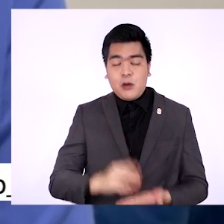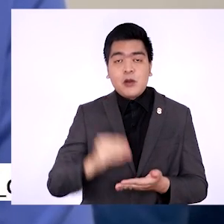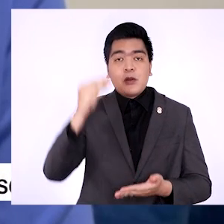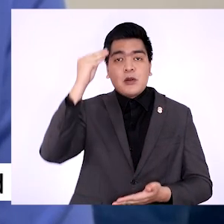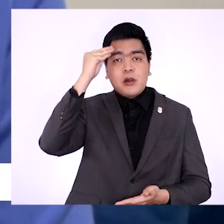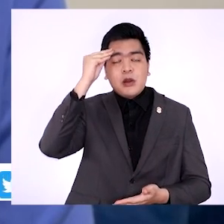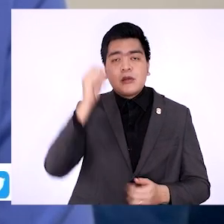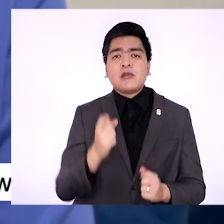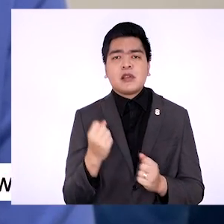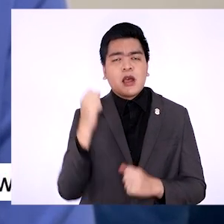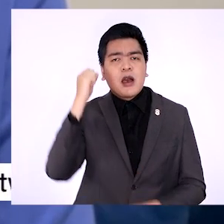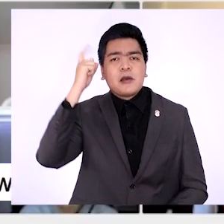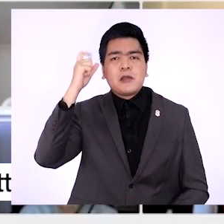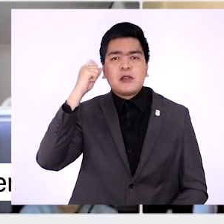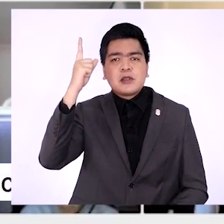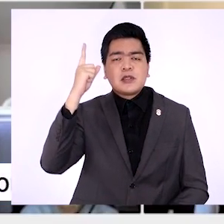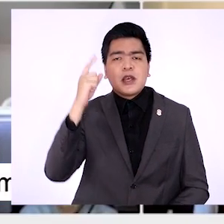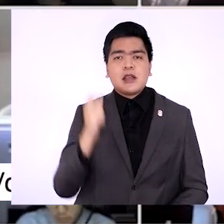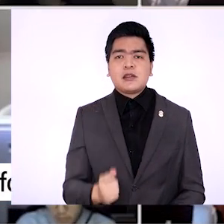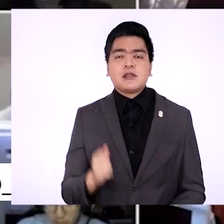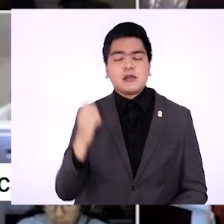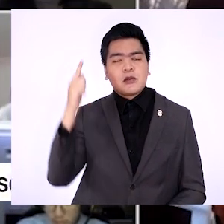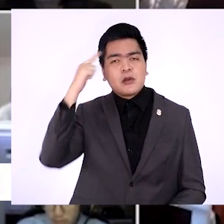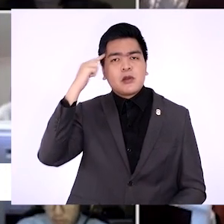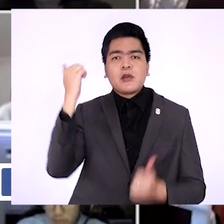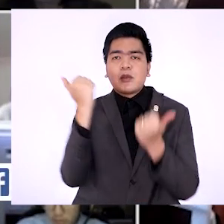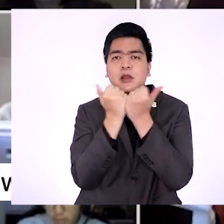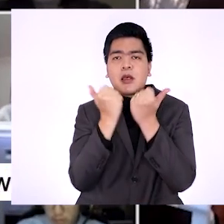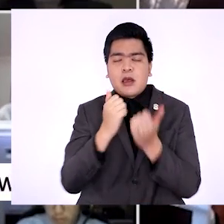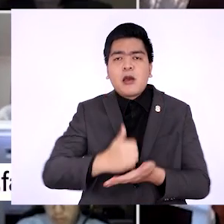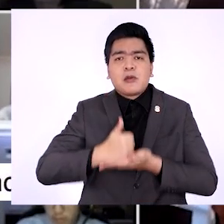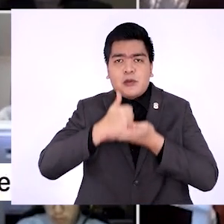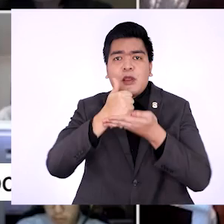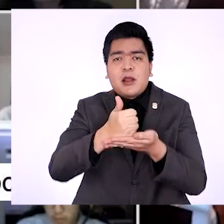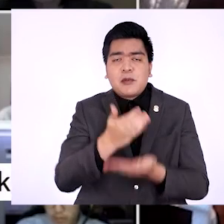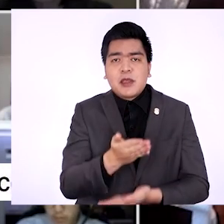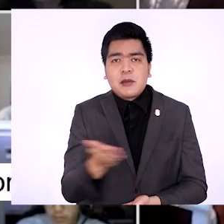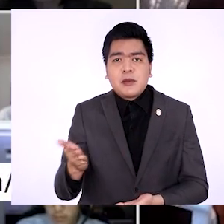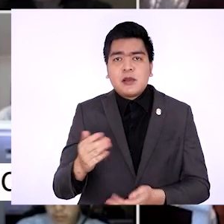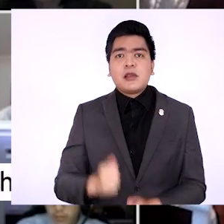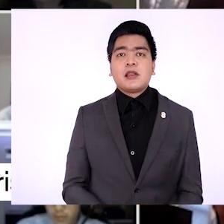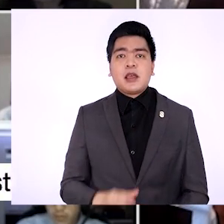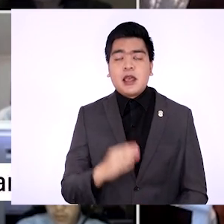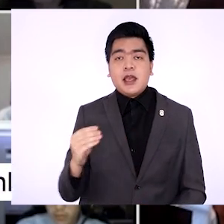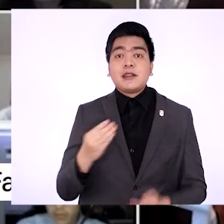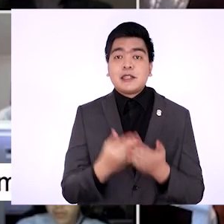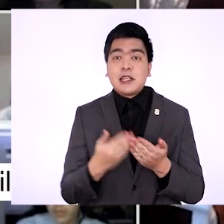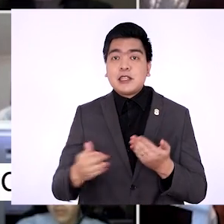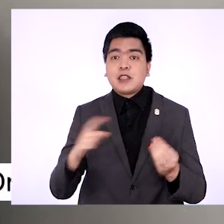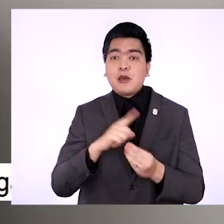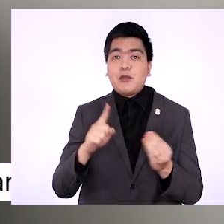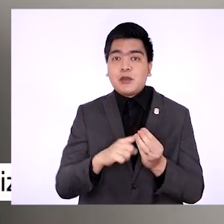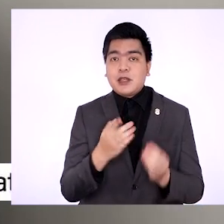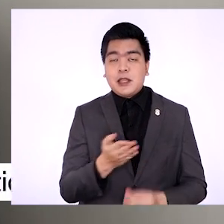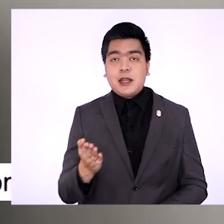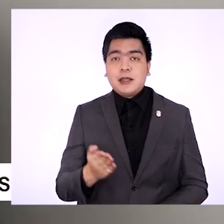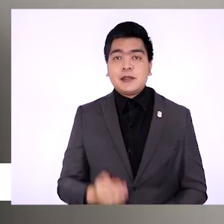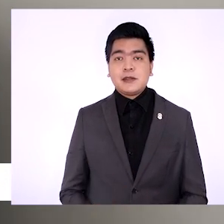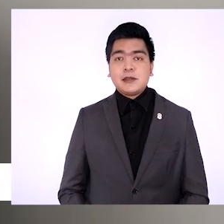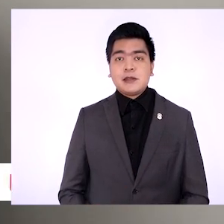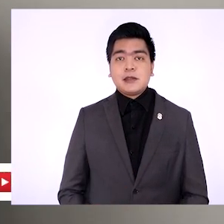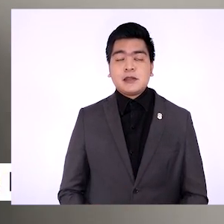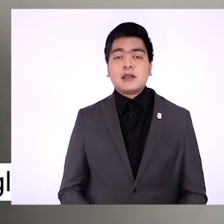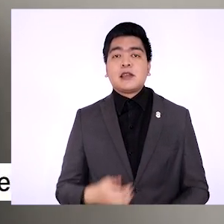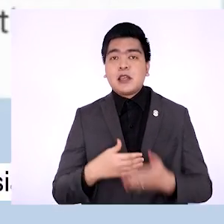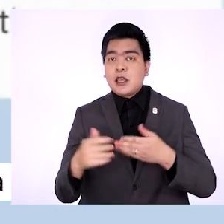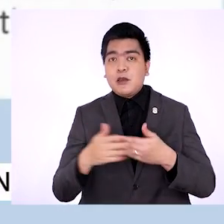understand our fellow men with autism, how to help someone with autism, and even some facts about autism. Even though people